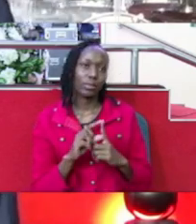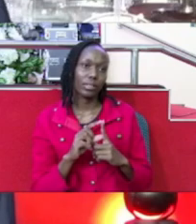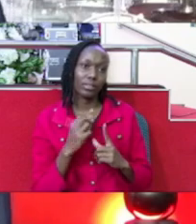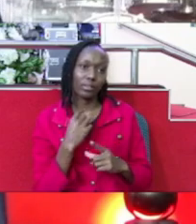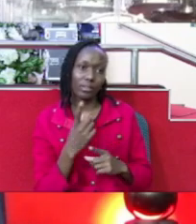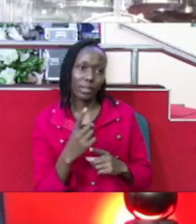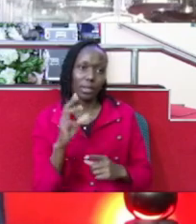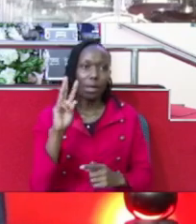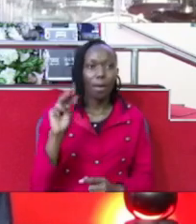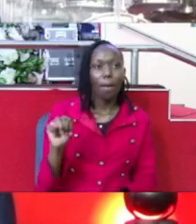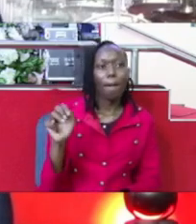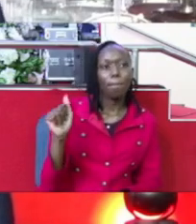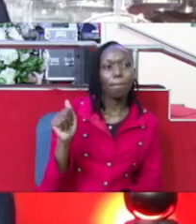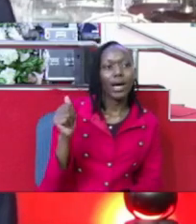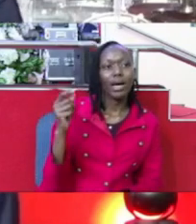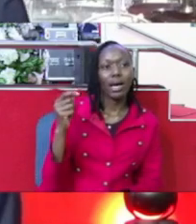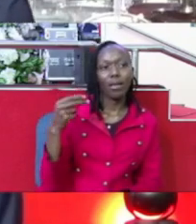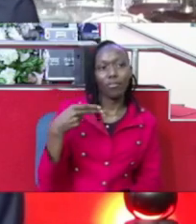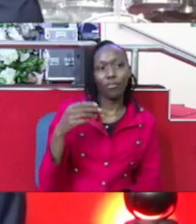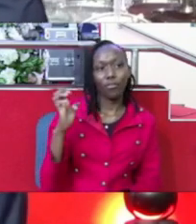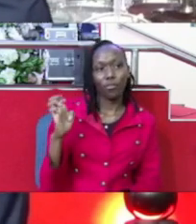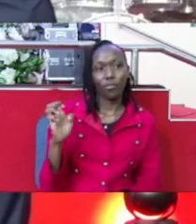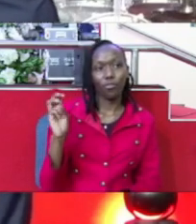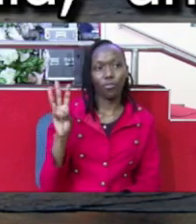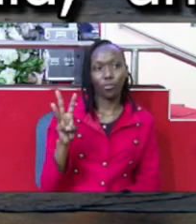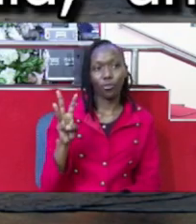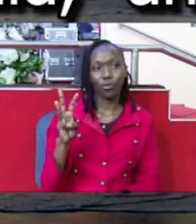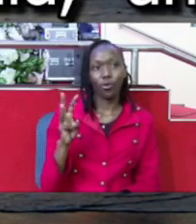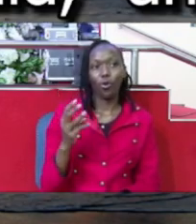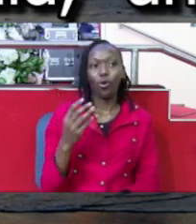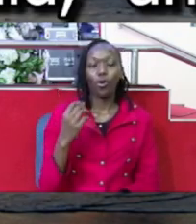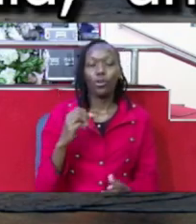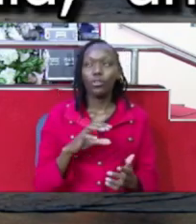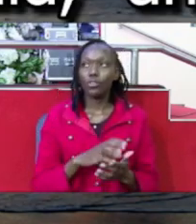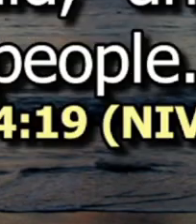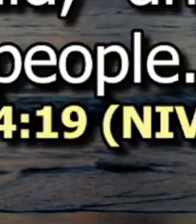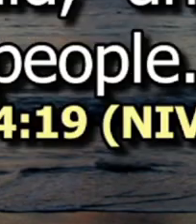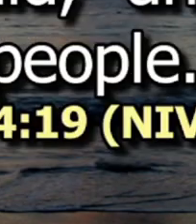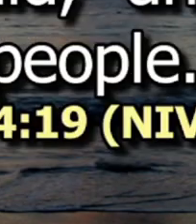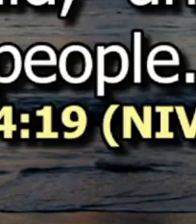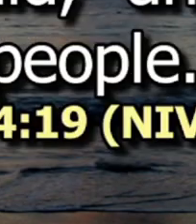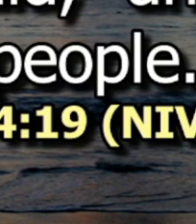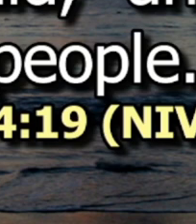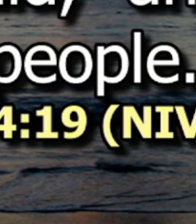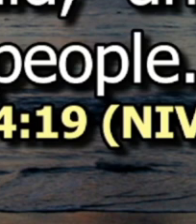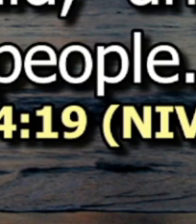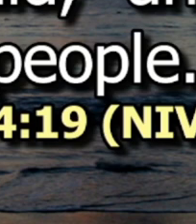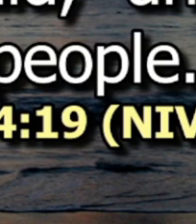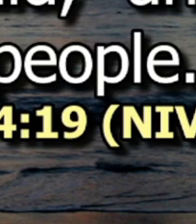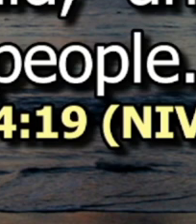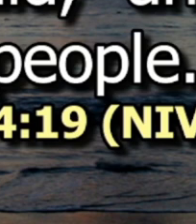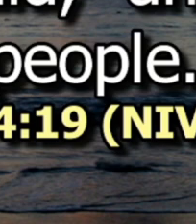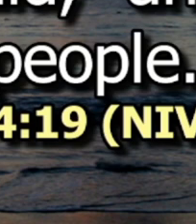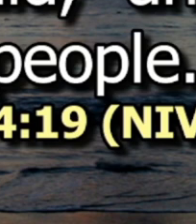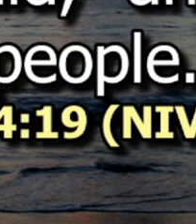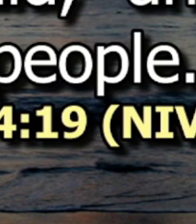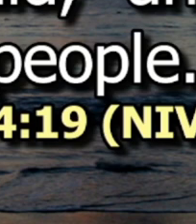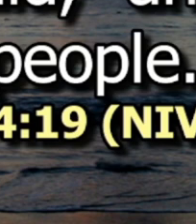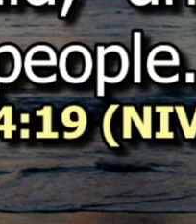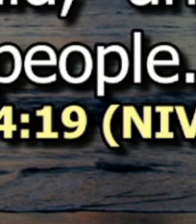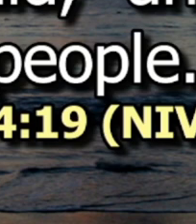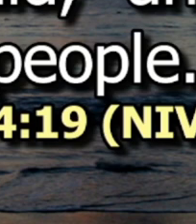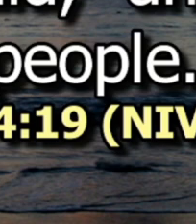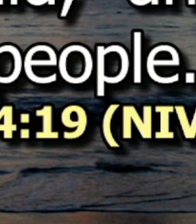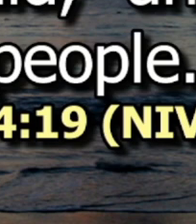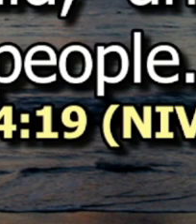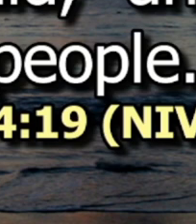Mathayo 4:19 Biblia inasema, that follow me and I will make you. Nifate nitakutengeza. Yes, and again,